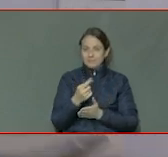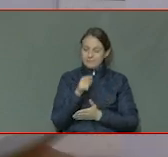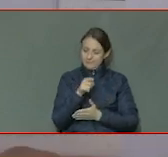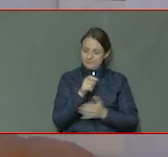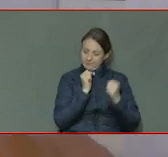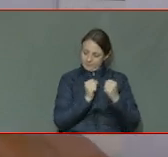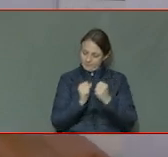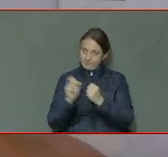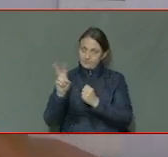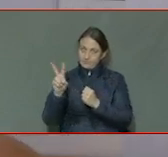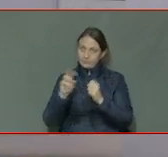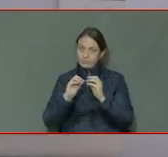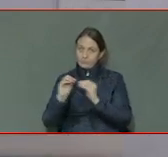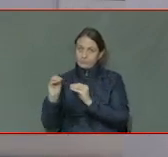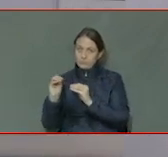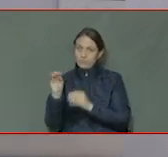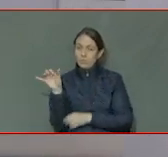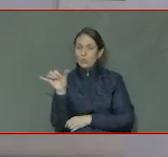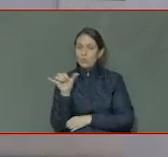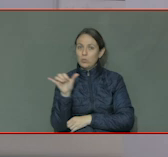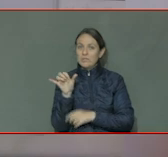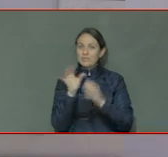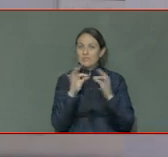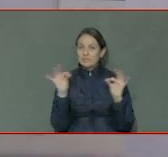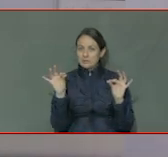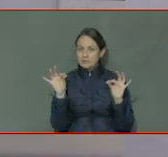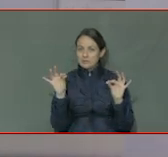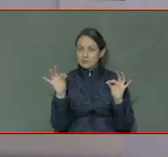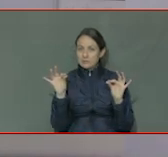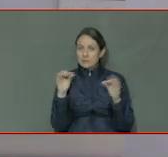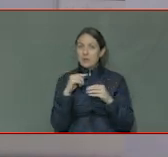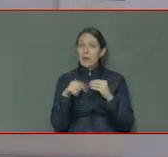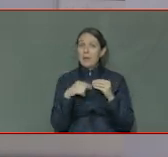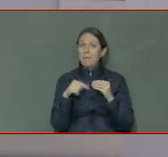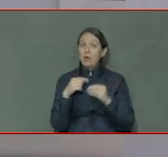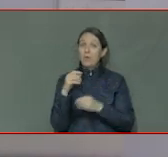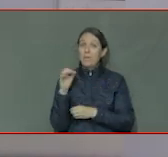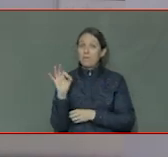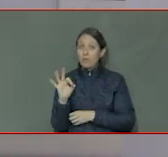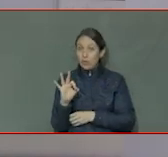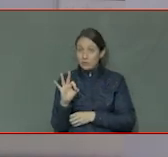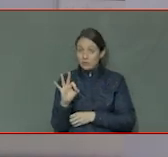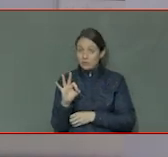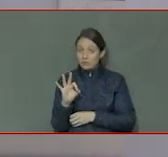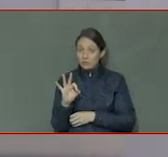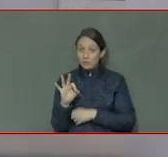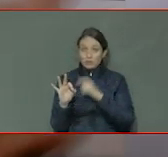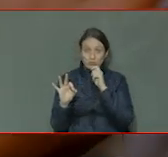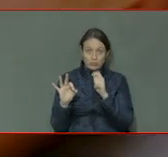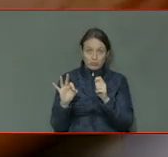velocity. Which one of the following statements about the forces acting on the car is